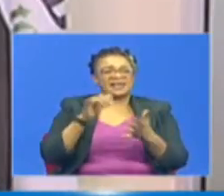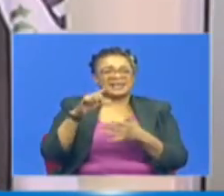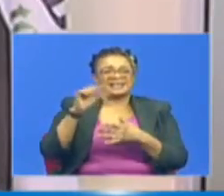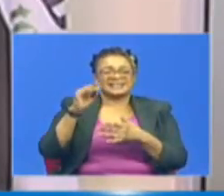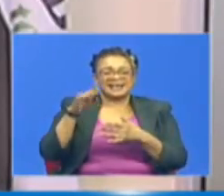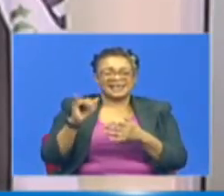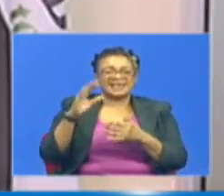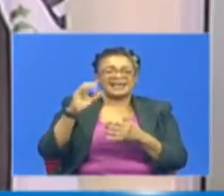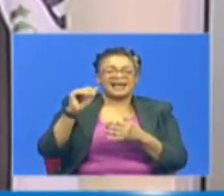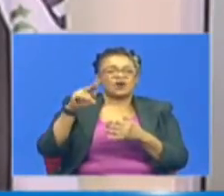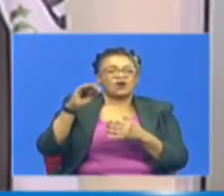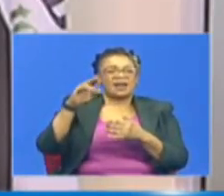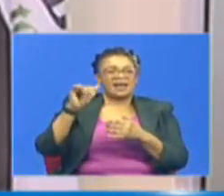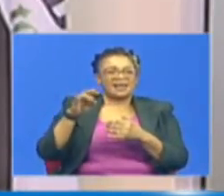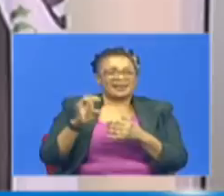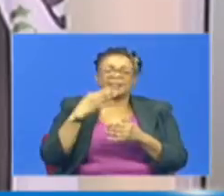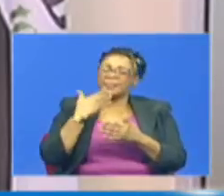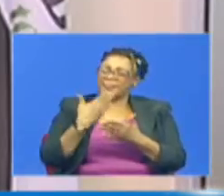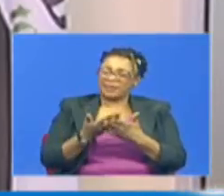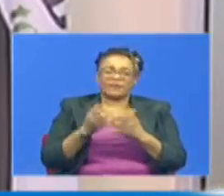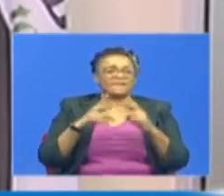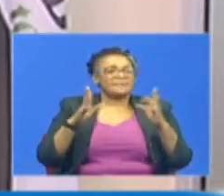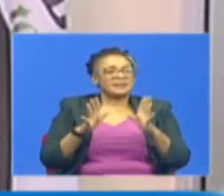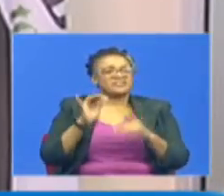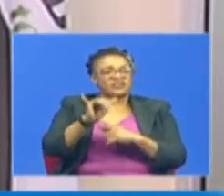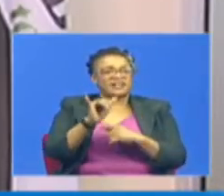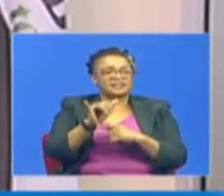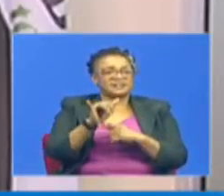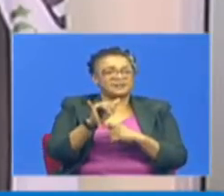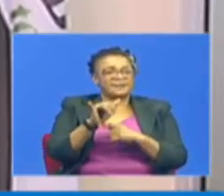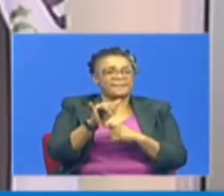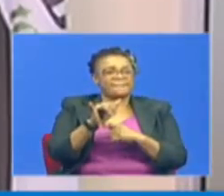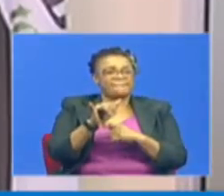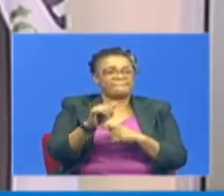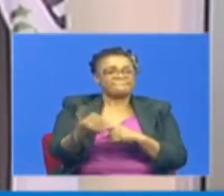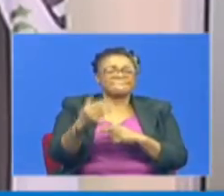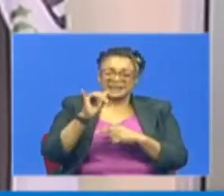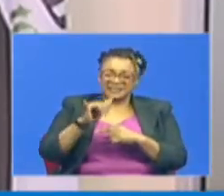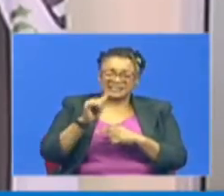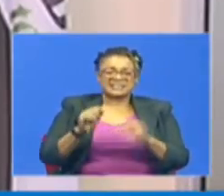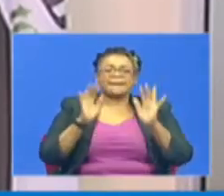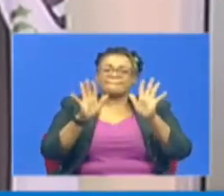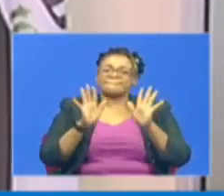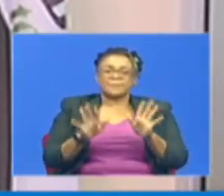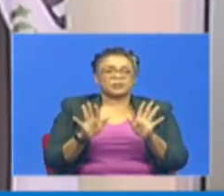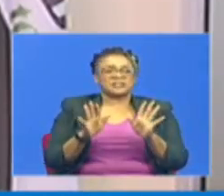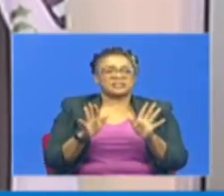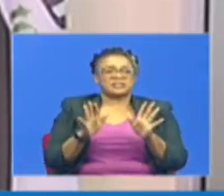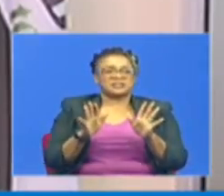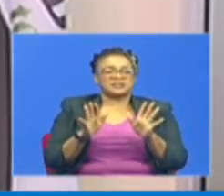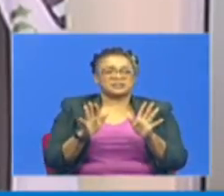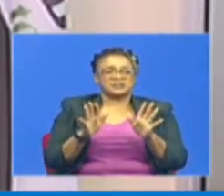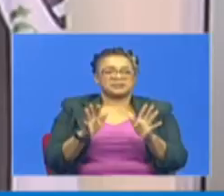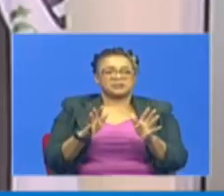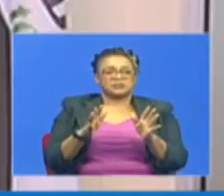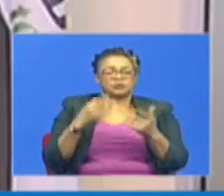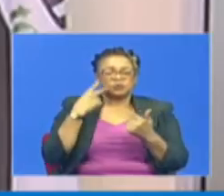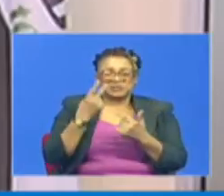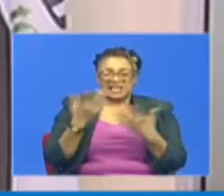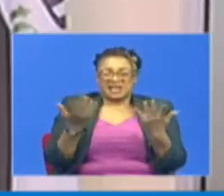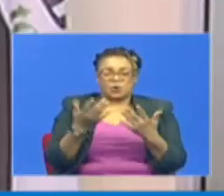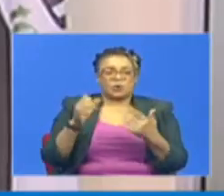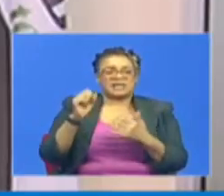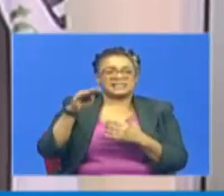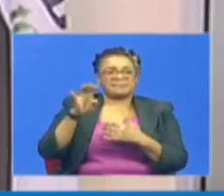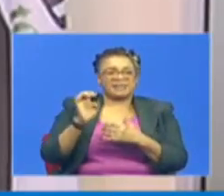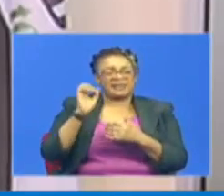Caroline. So thank you very much for that. Now, it is important to see how SMEs can